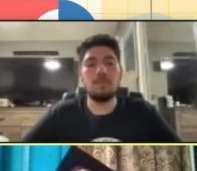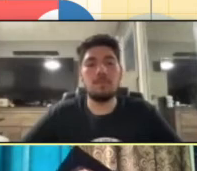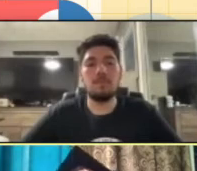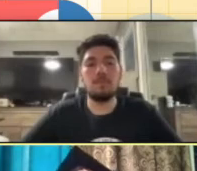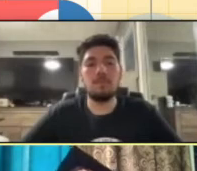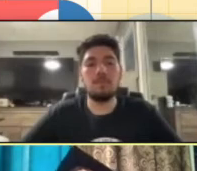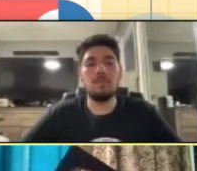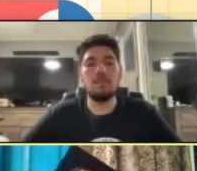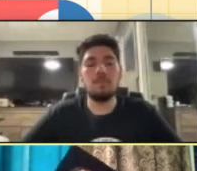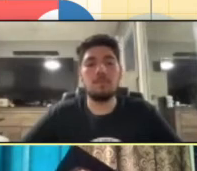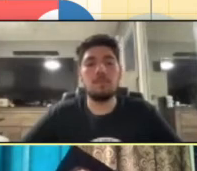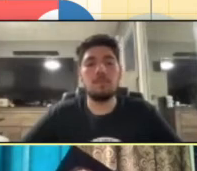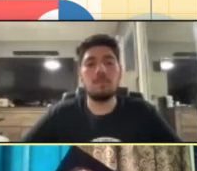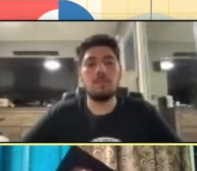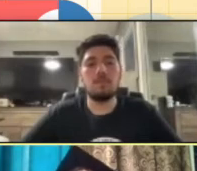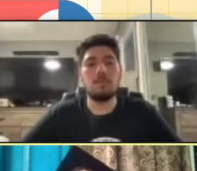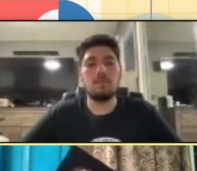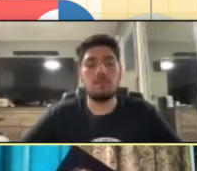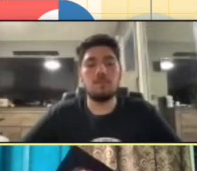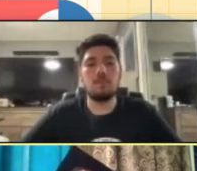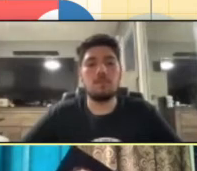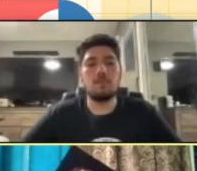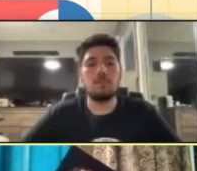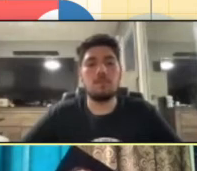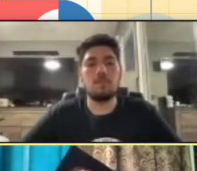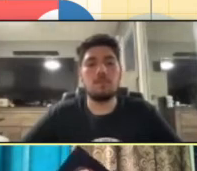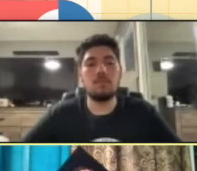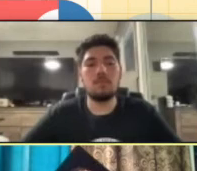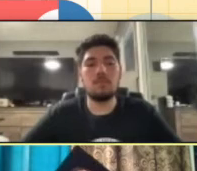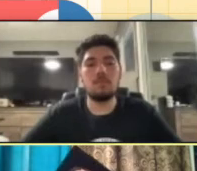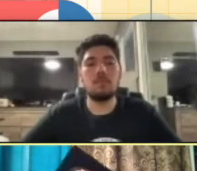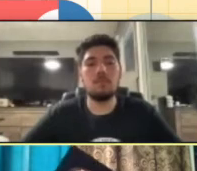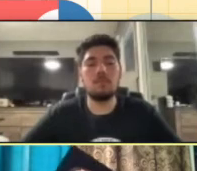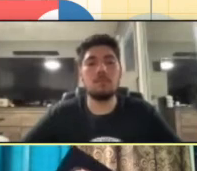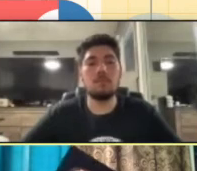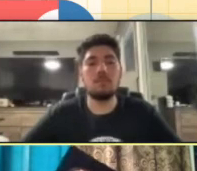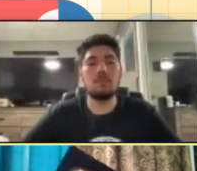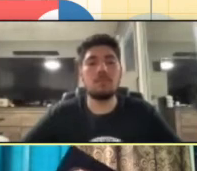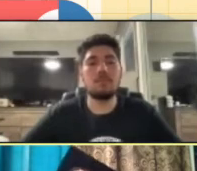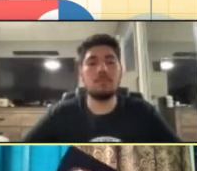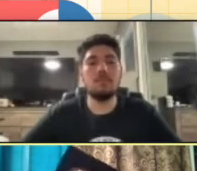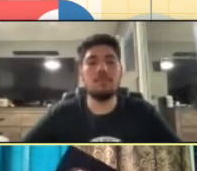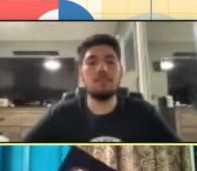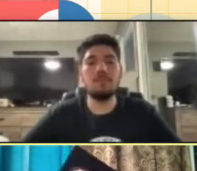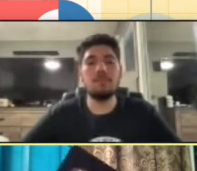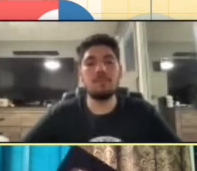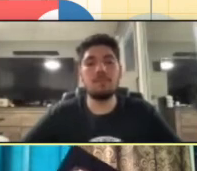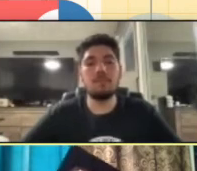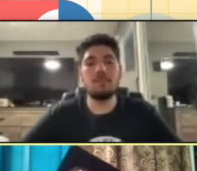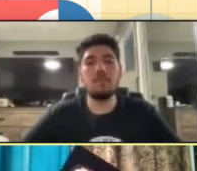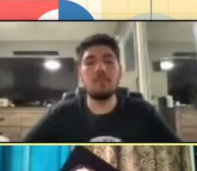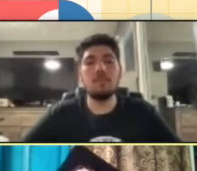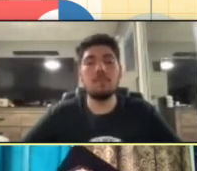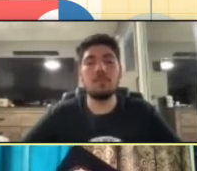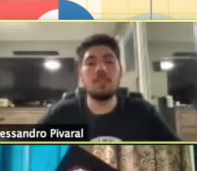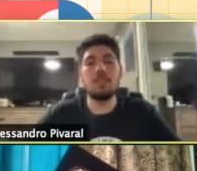polly galileo cosmo mr perez tarik ali mr opasangre sebastian moreno